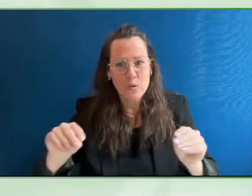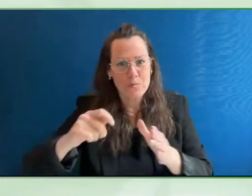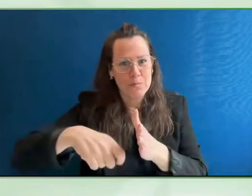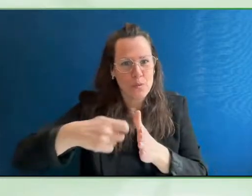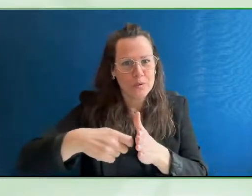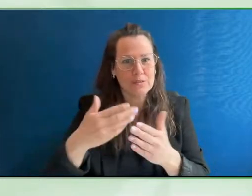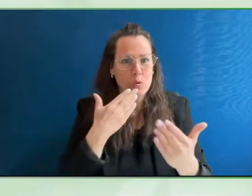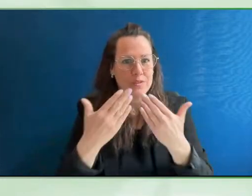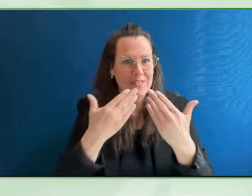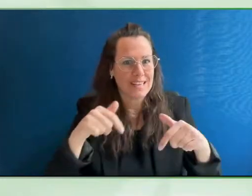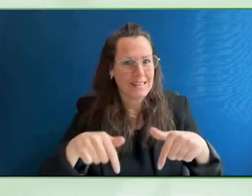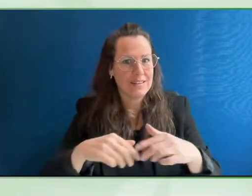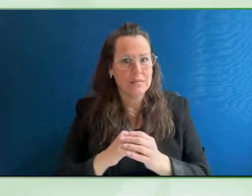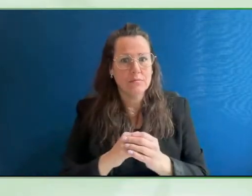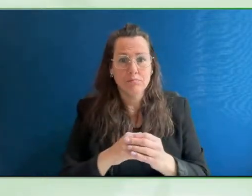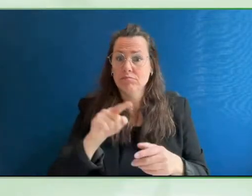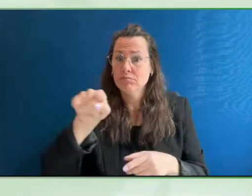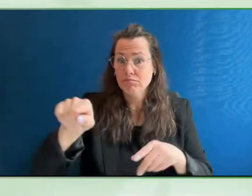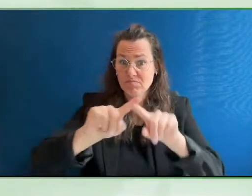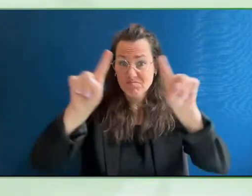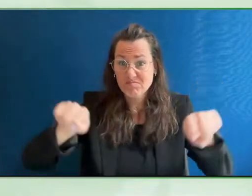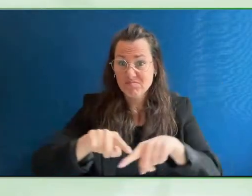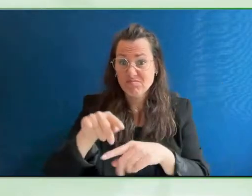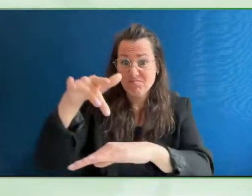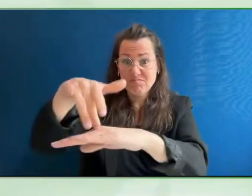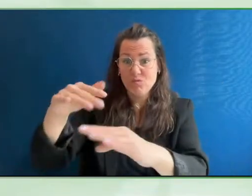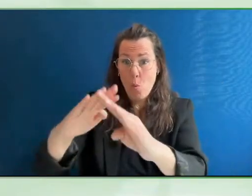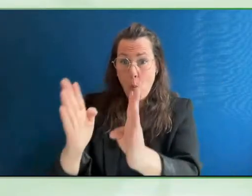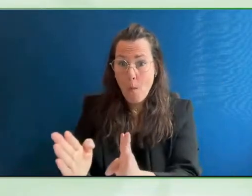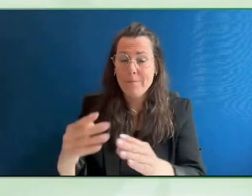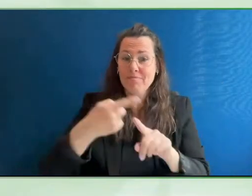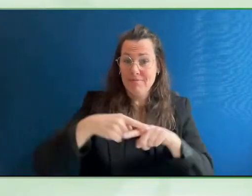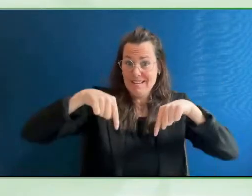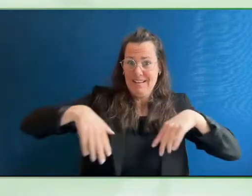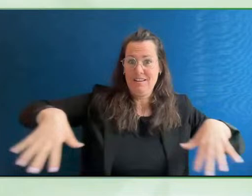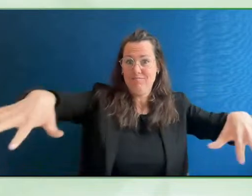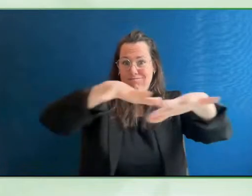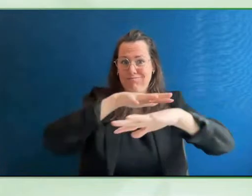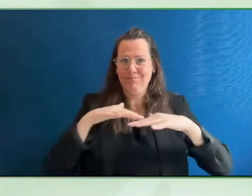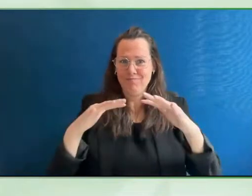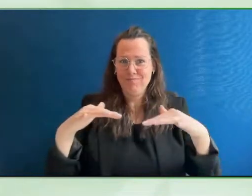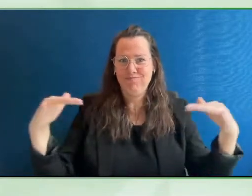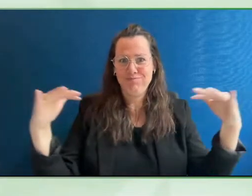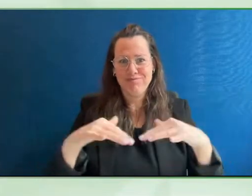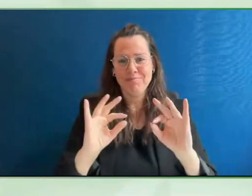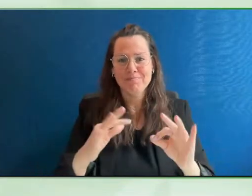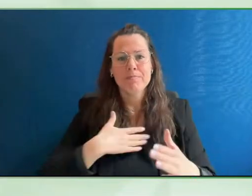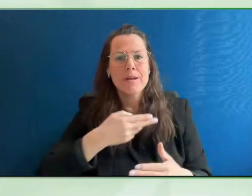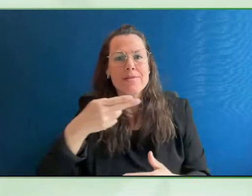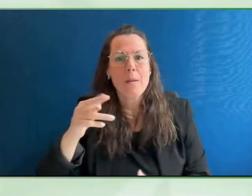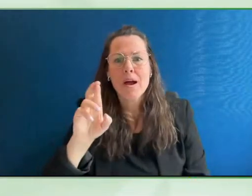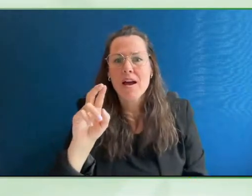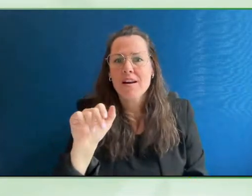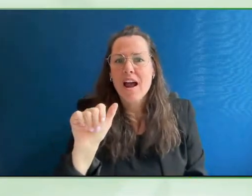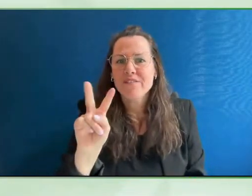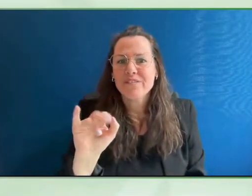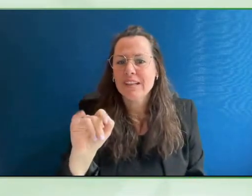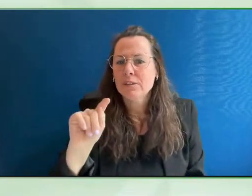Ravit Turjeman. I'm the Chief Operating Officer of ReelAbilities. ReelAbilities is the